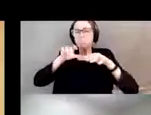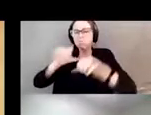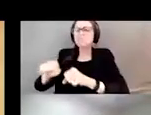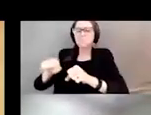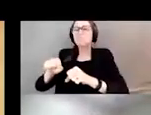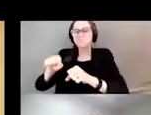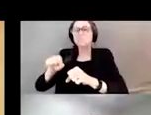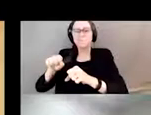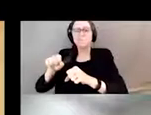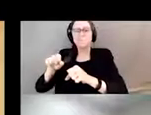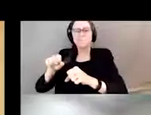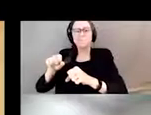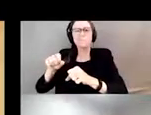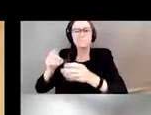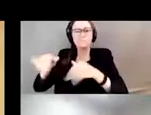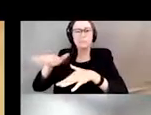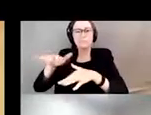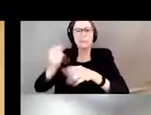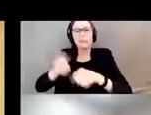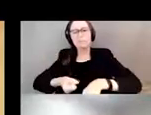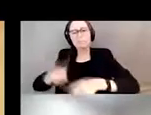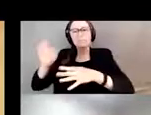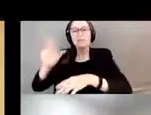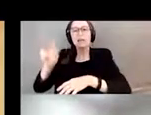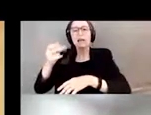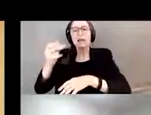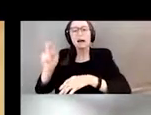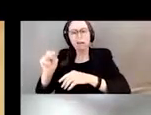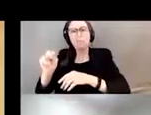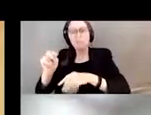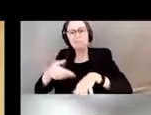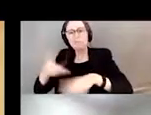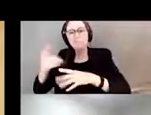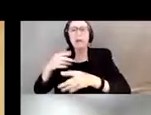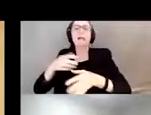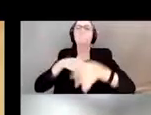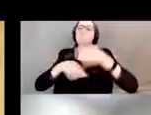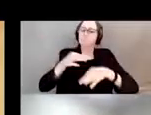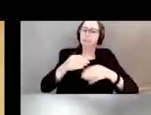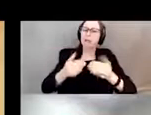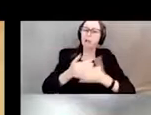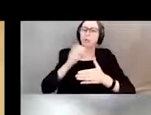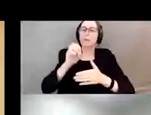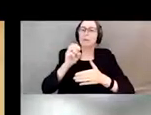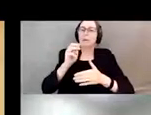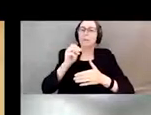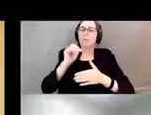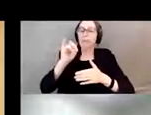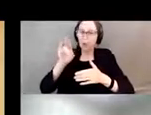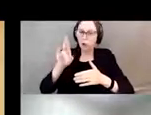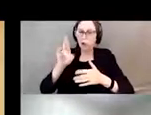the territory. They expel Sher Ali Khan, they install a new emir, okay, a new king for